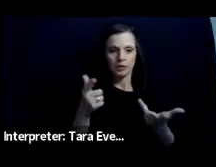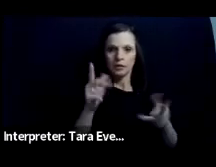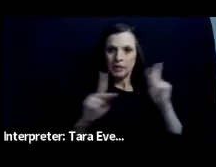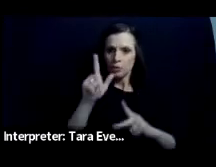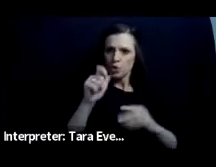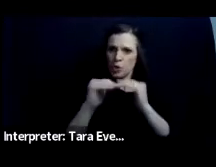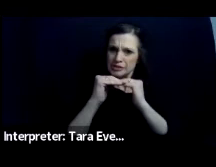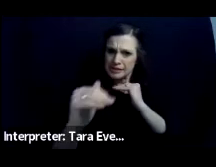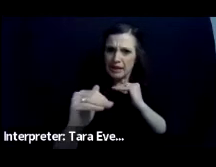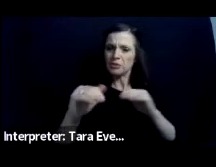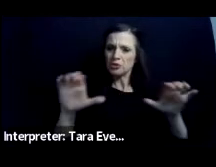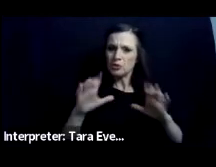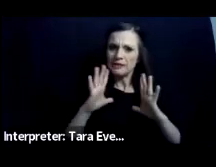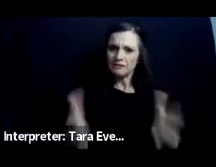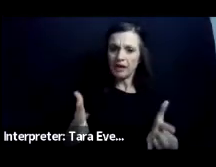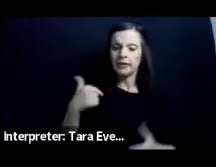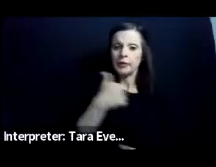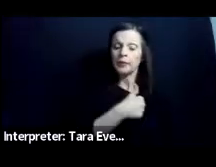not really sober, okay?